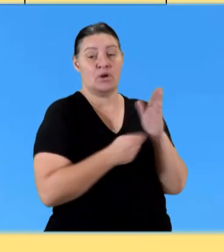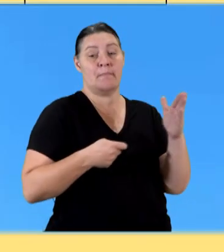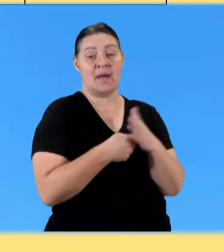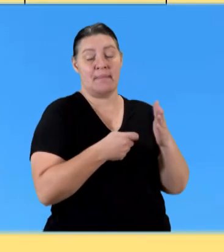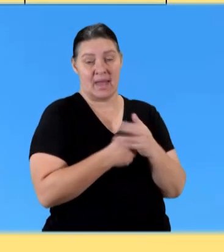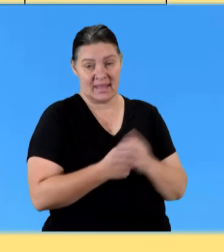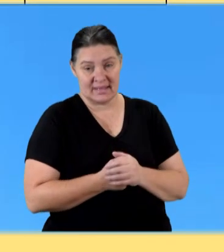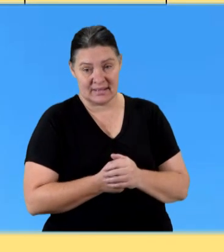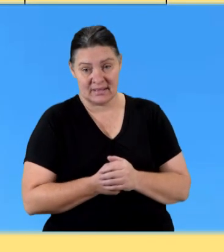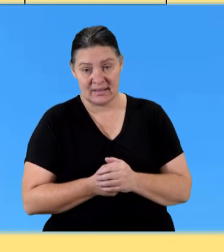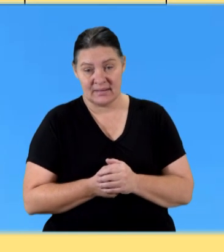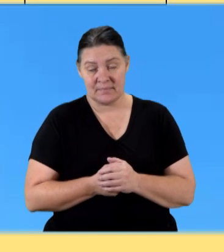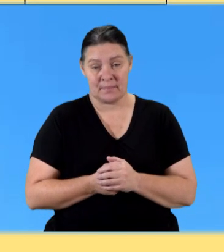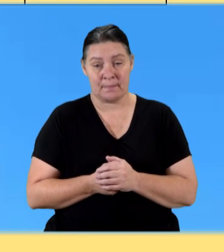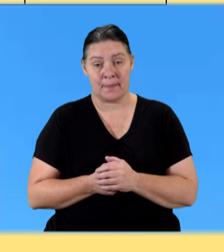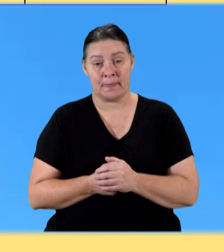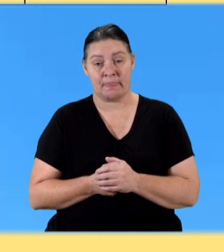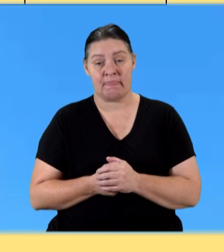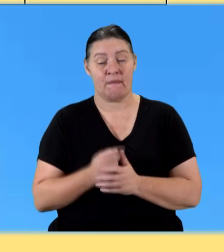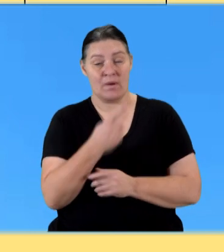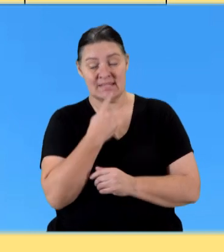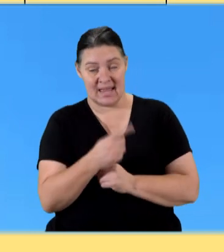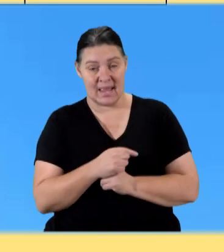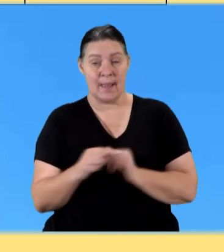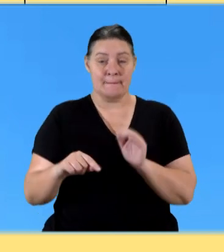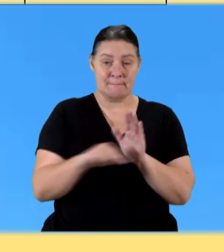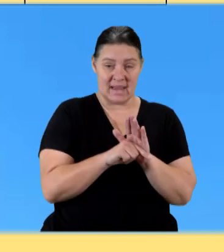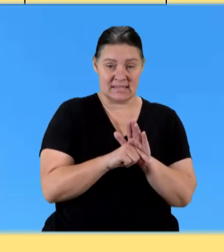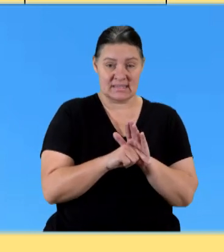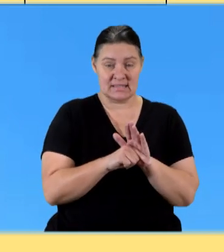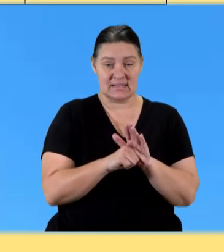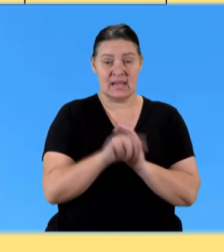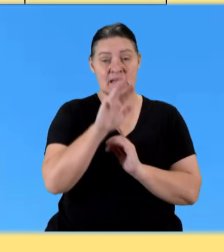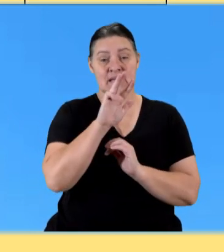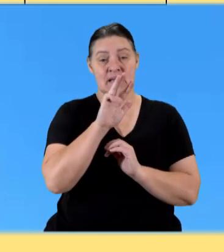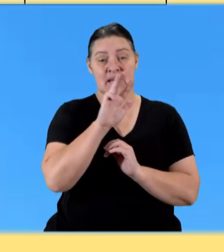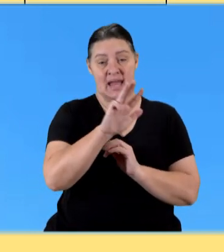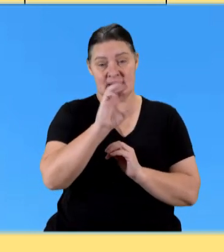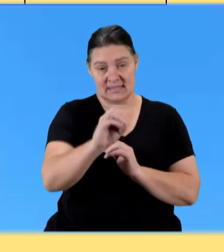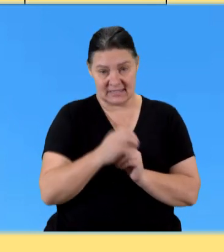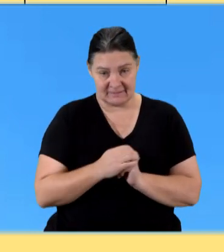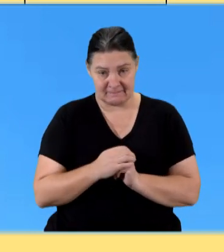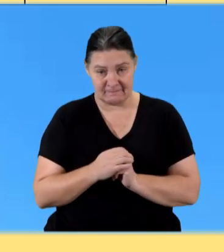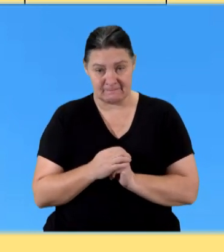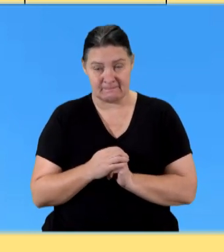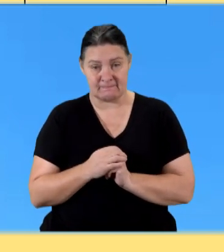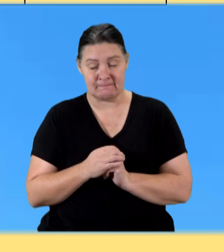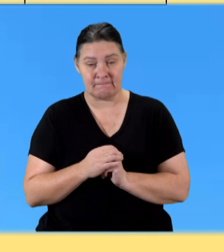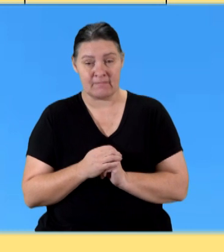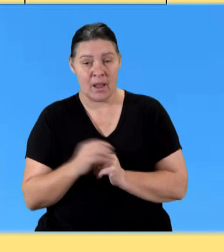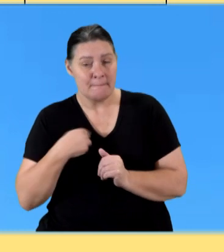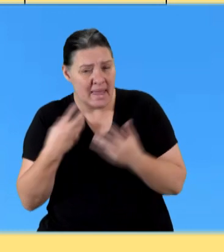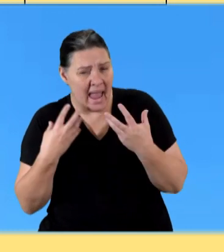our purchases. Here is our credit purchases. I'll come and say minus 90. Minus